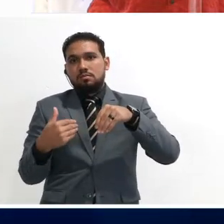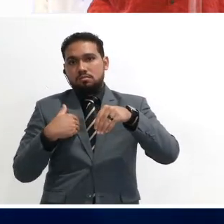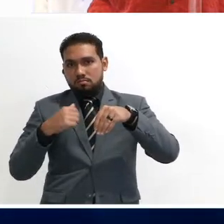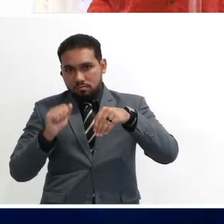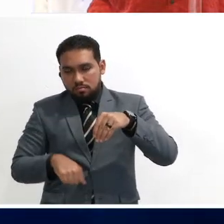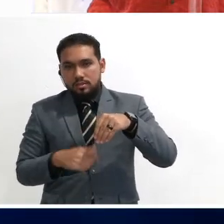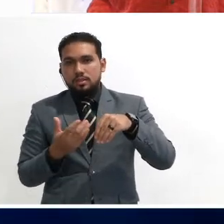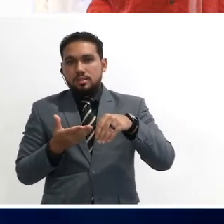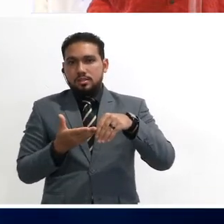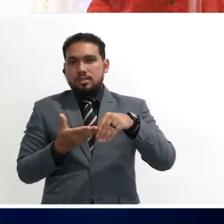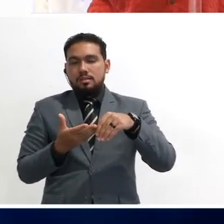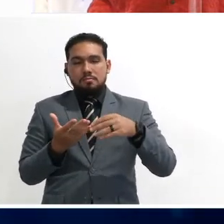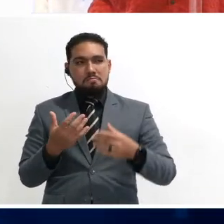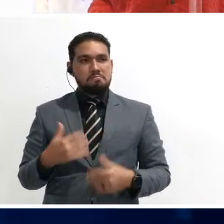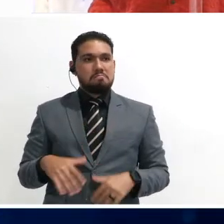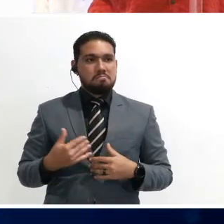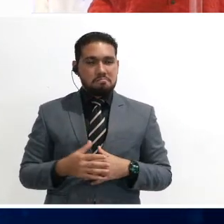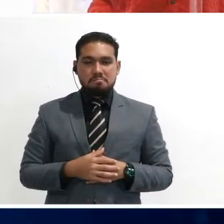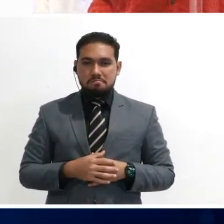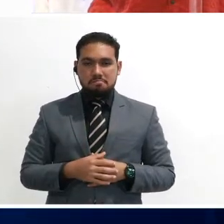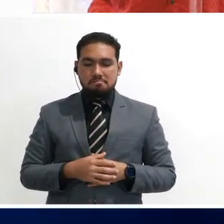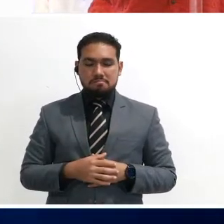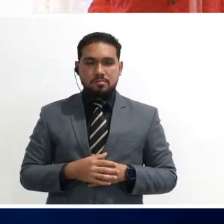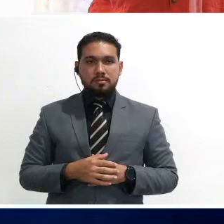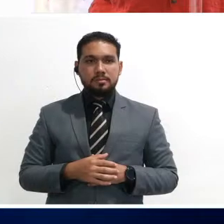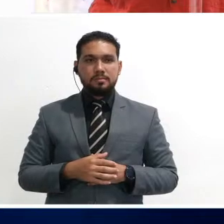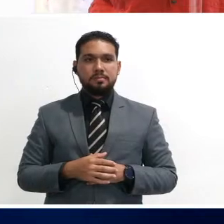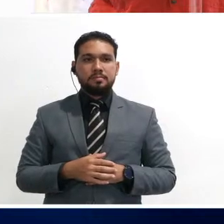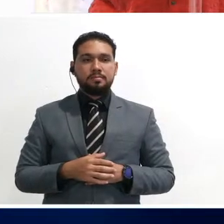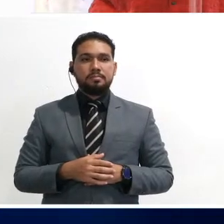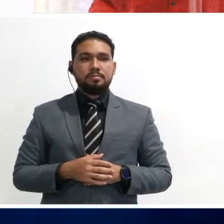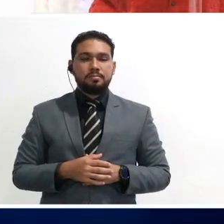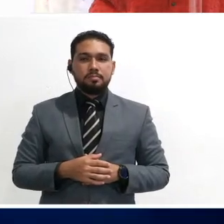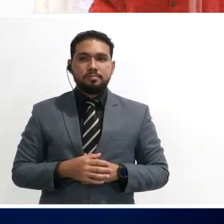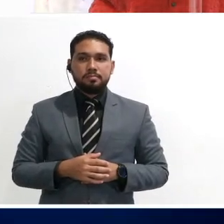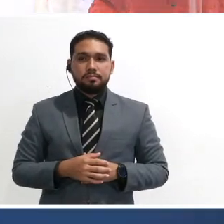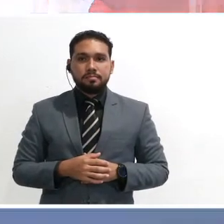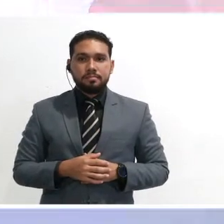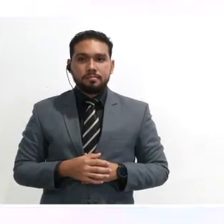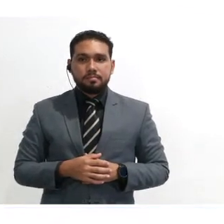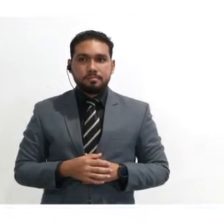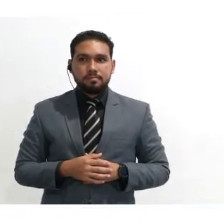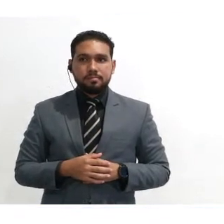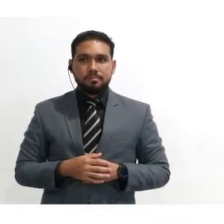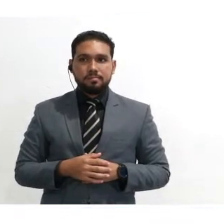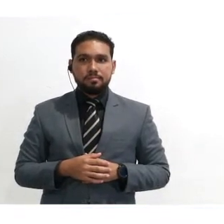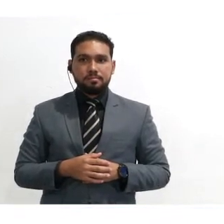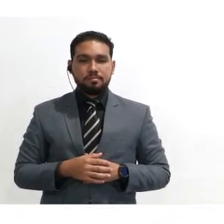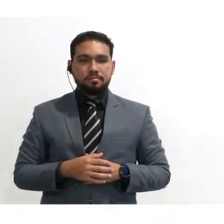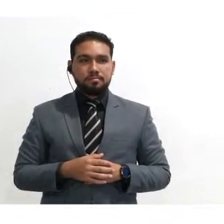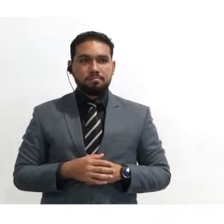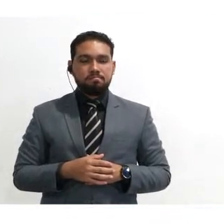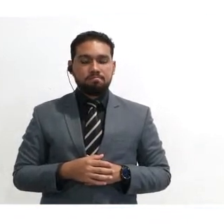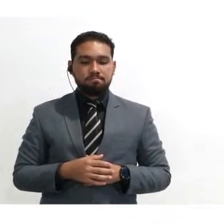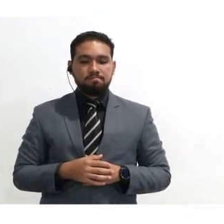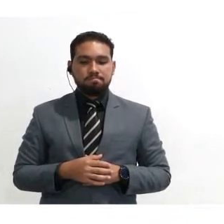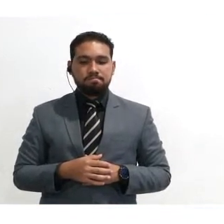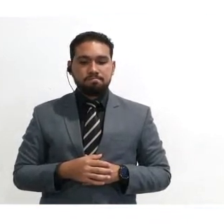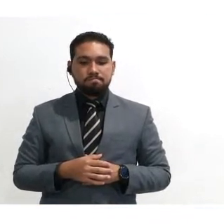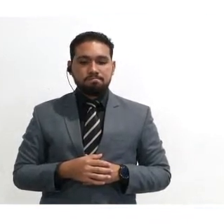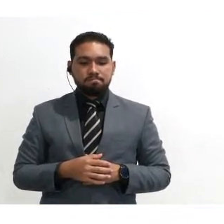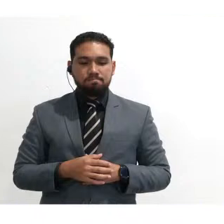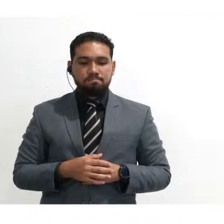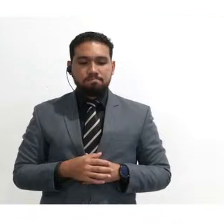And, I think it's maybe overlooked because people oftentimes kind of focus on the